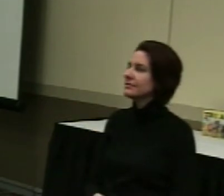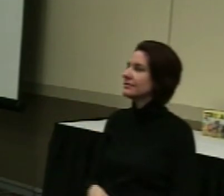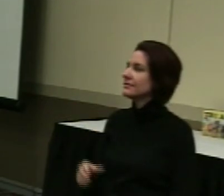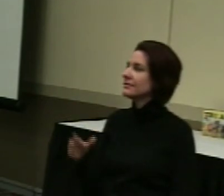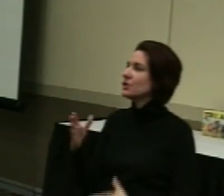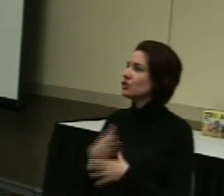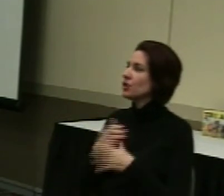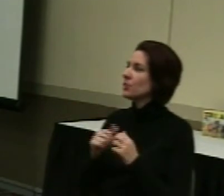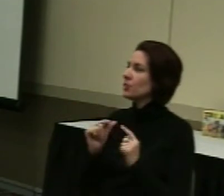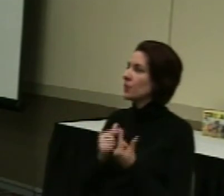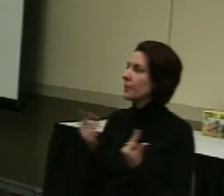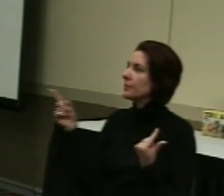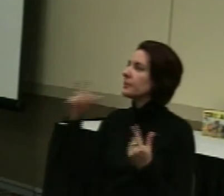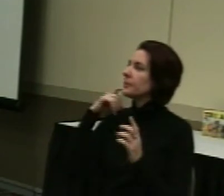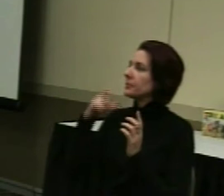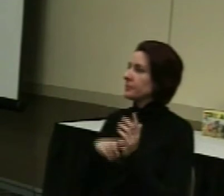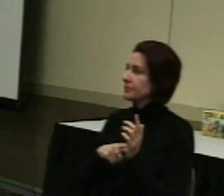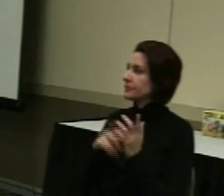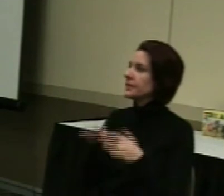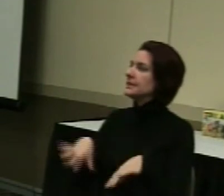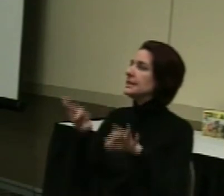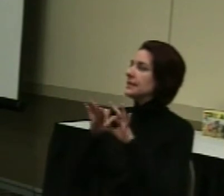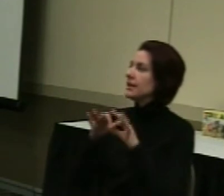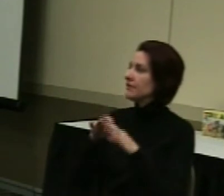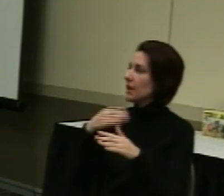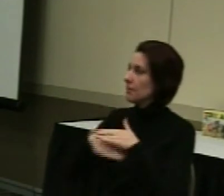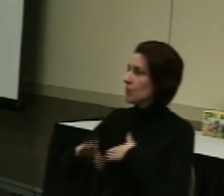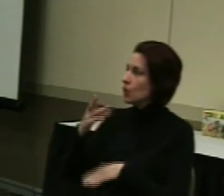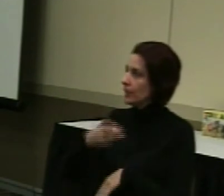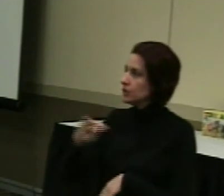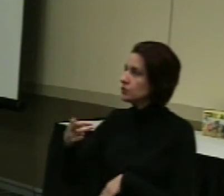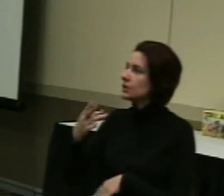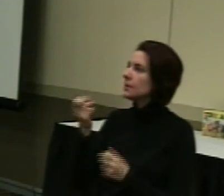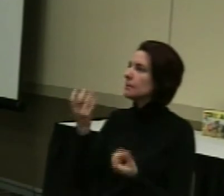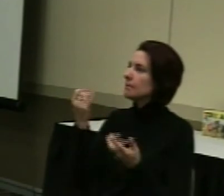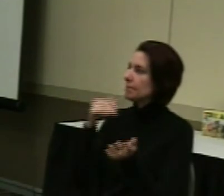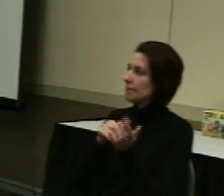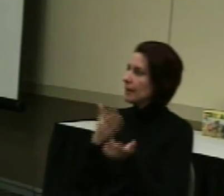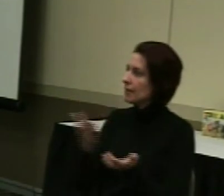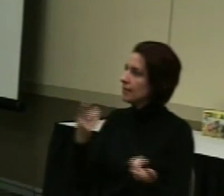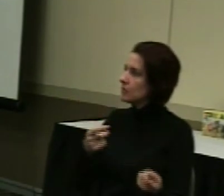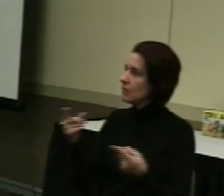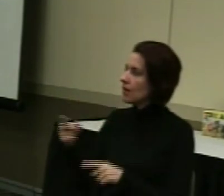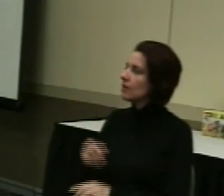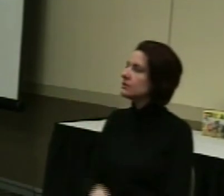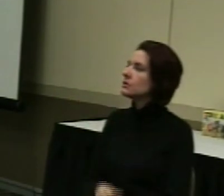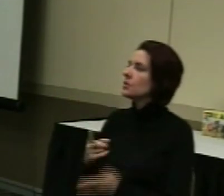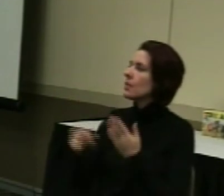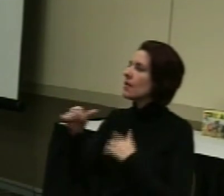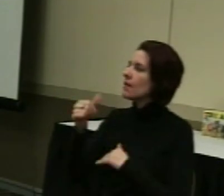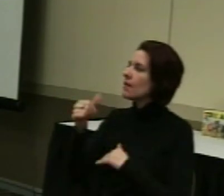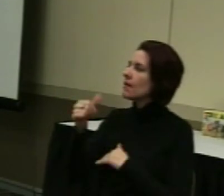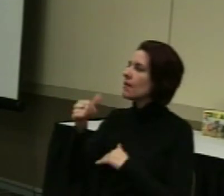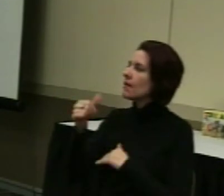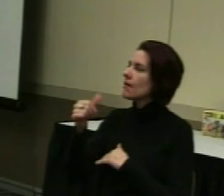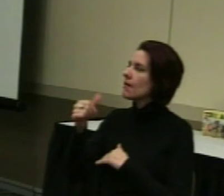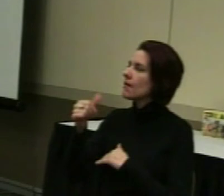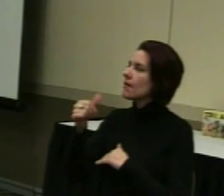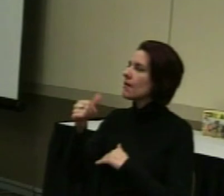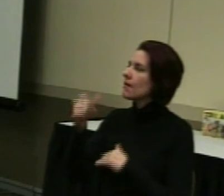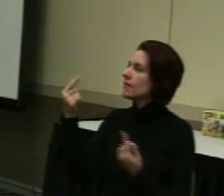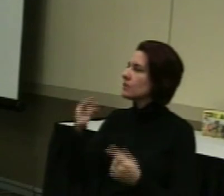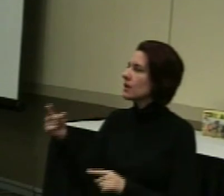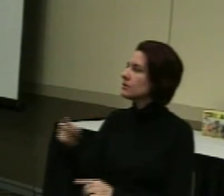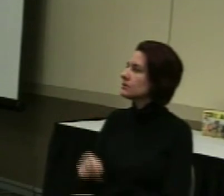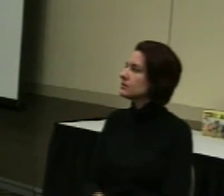had a significant birth history. She had a significant birth history. She has a lot of medical things going on. And what